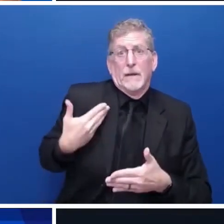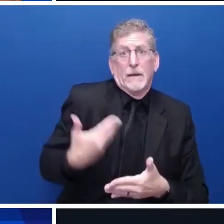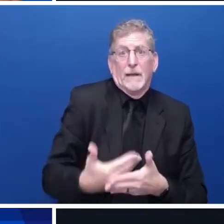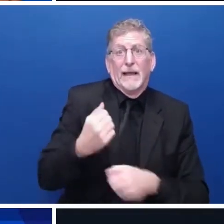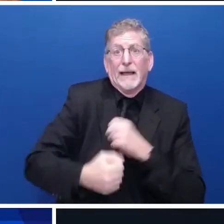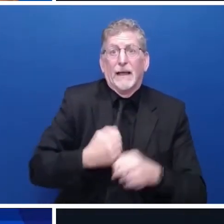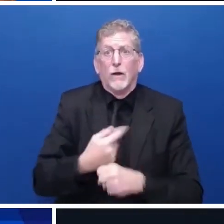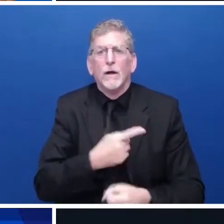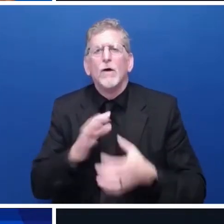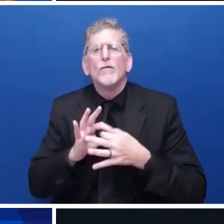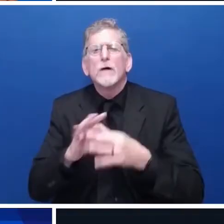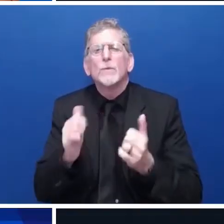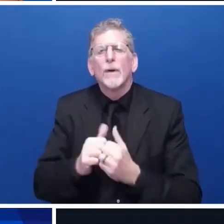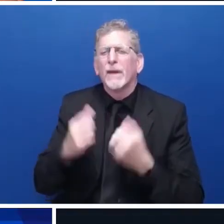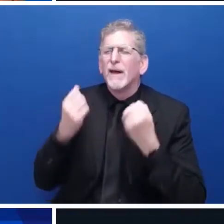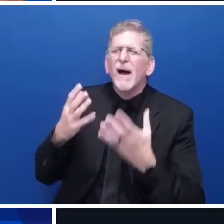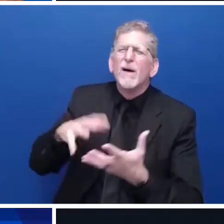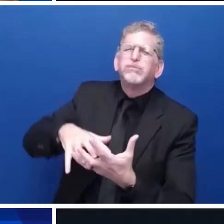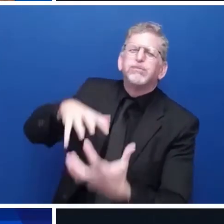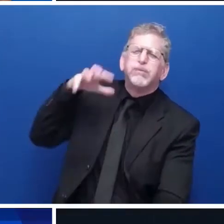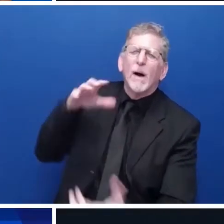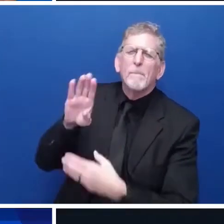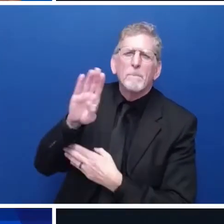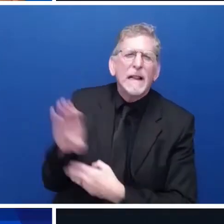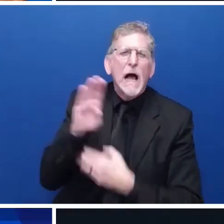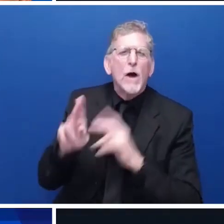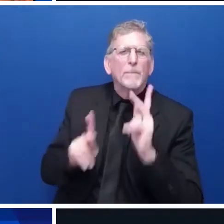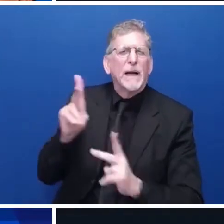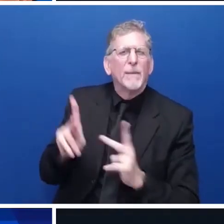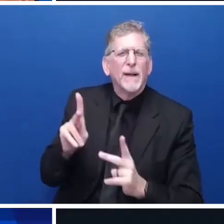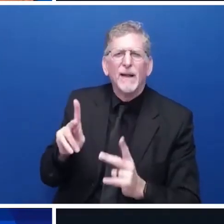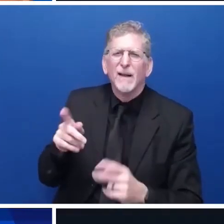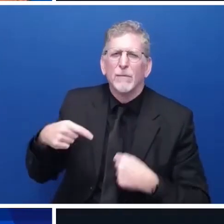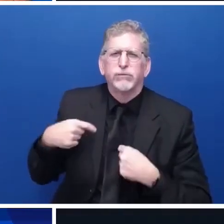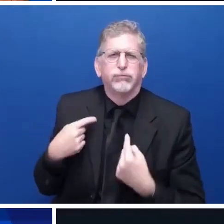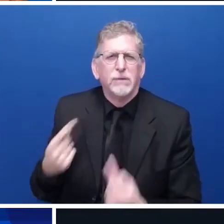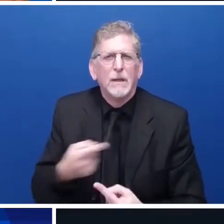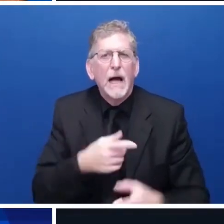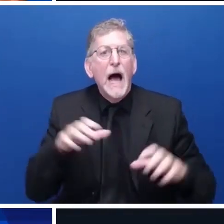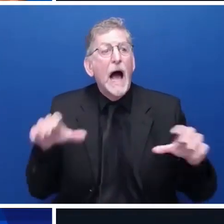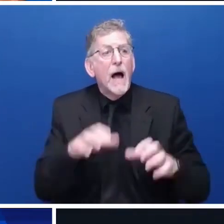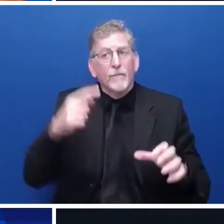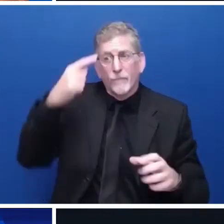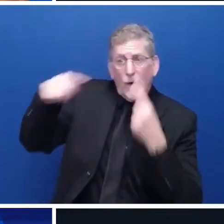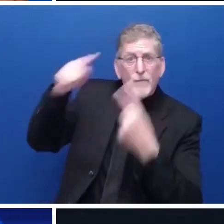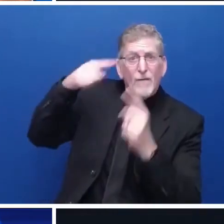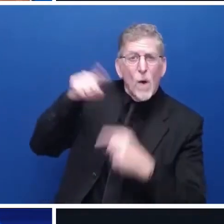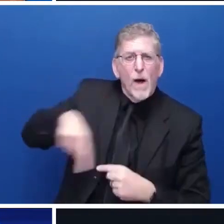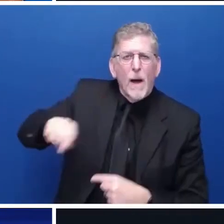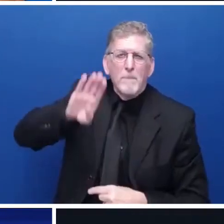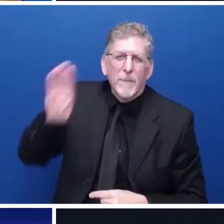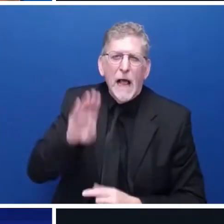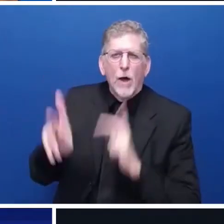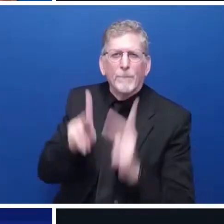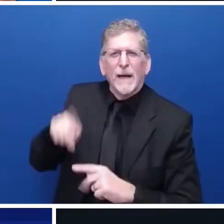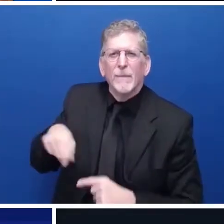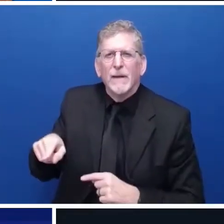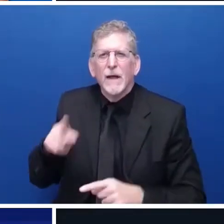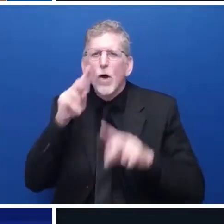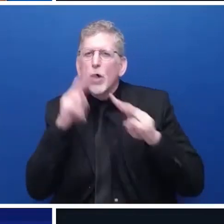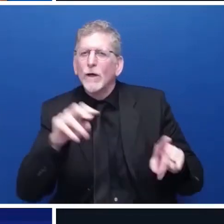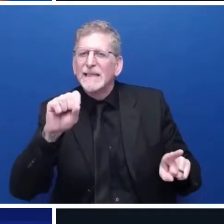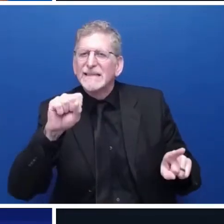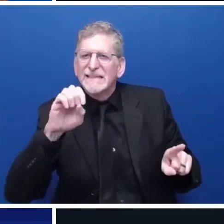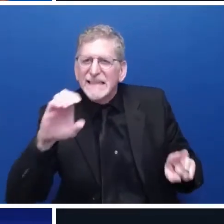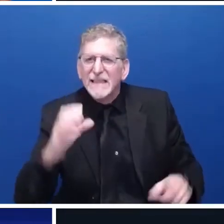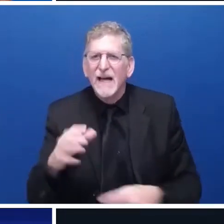lost the country on what he's trying to do on immigration. He's made choices budget-wise to spend money on things that people just disagree with. So he's going to have a hard time trying to reconcile